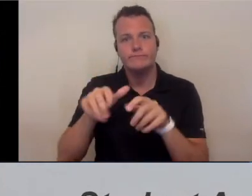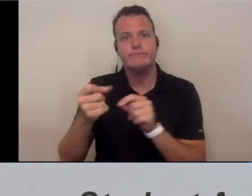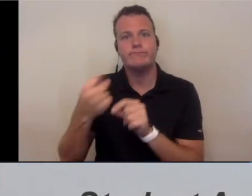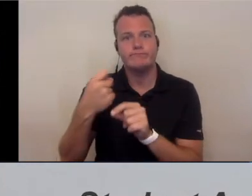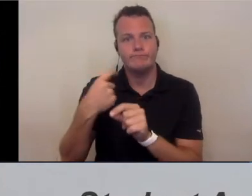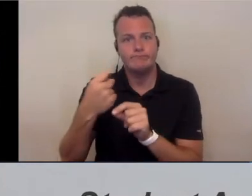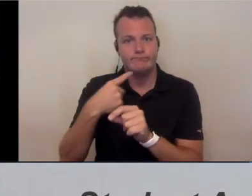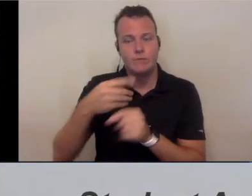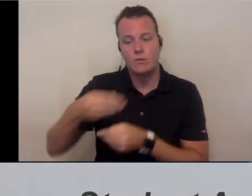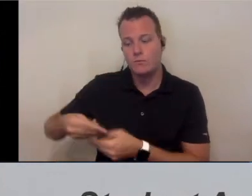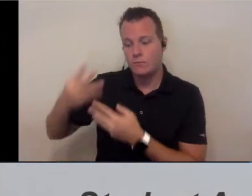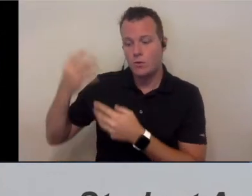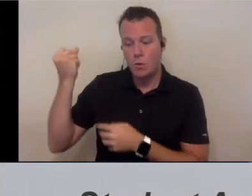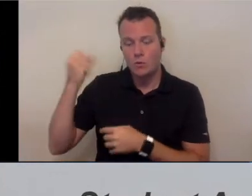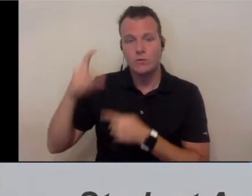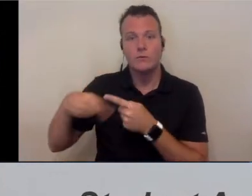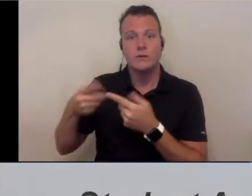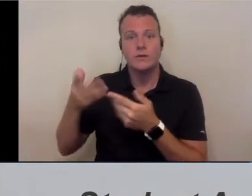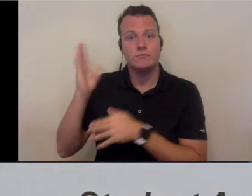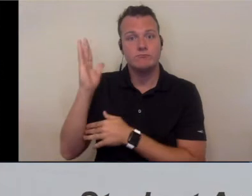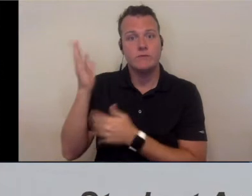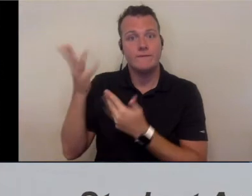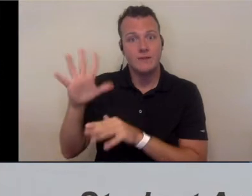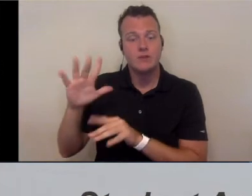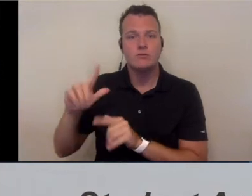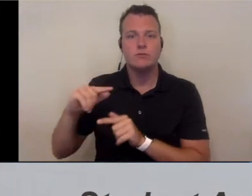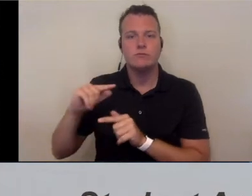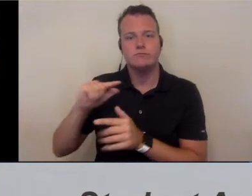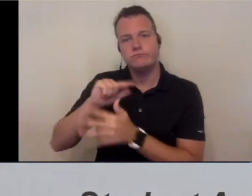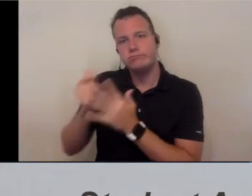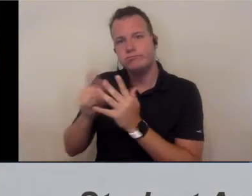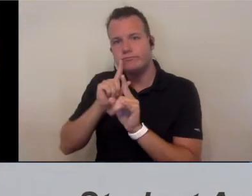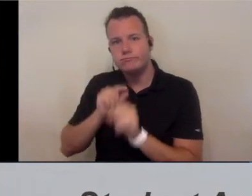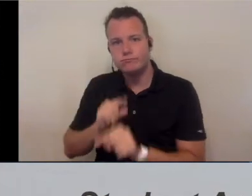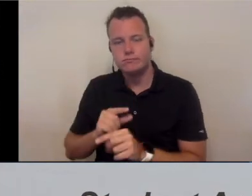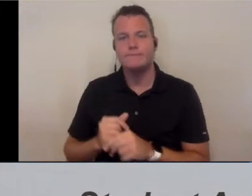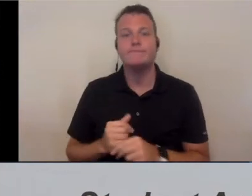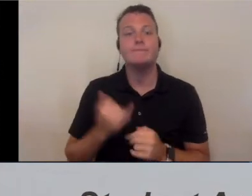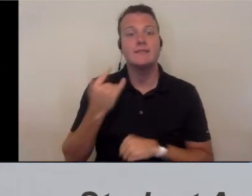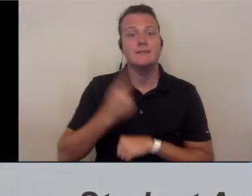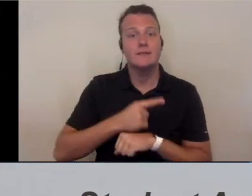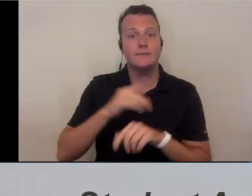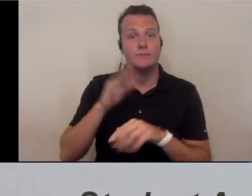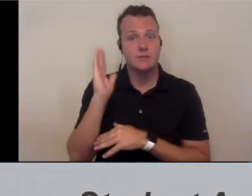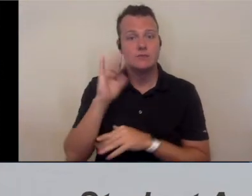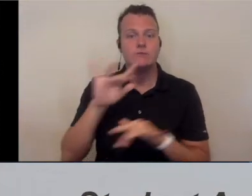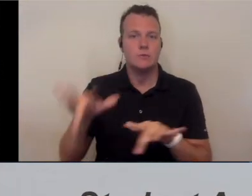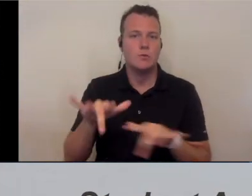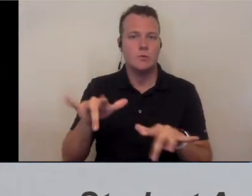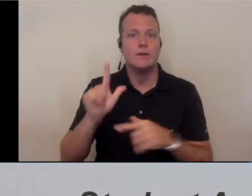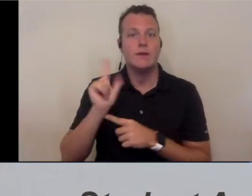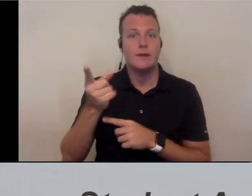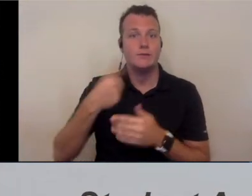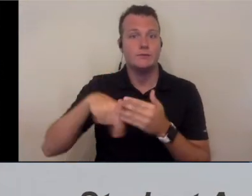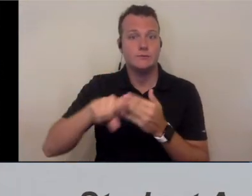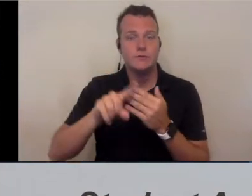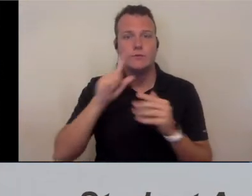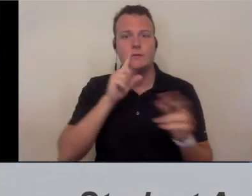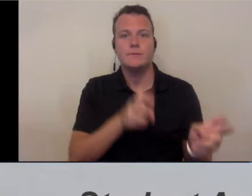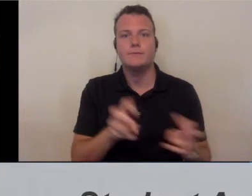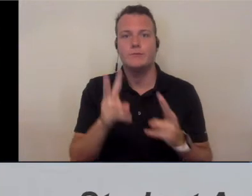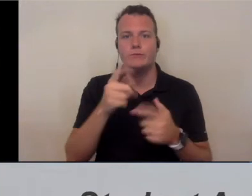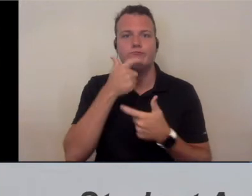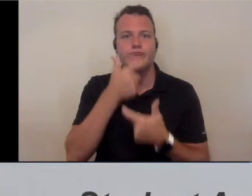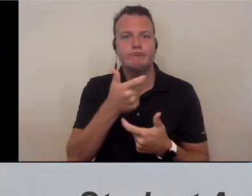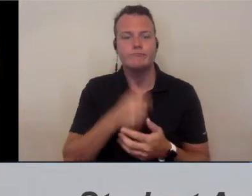by the presenter at the end of the presentation. Today's presentation is being recorded and will be available for online viewing next week. At this